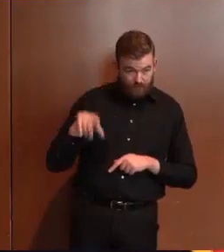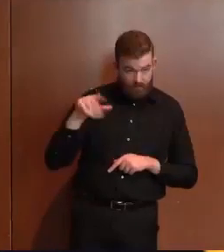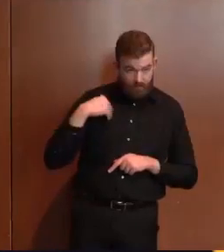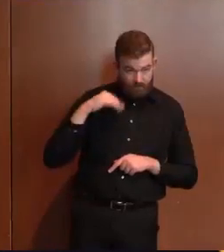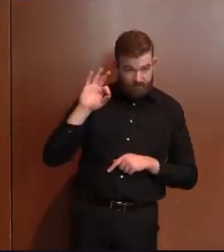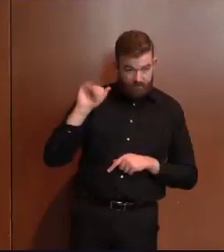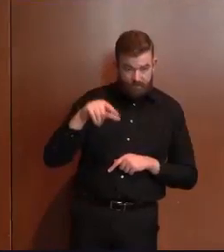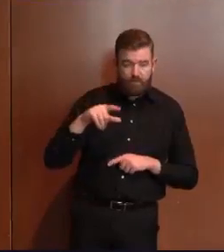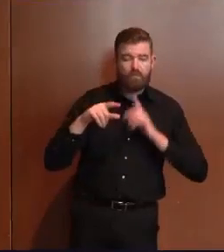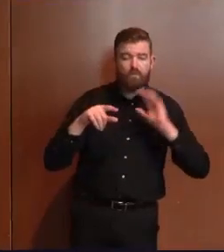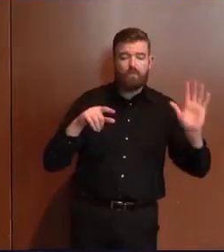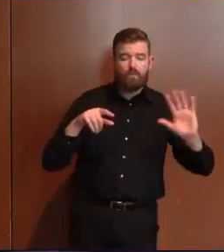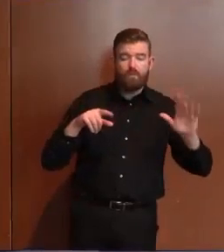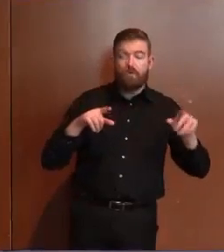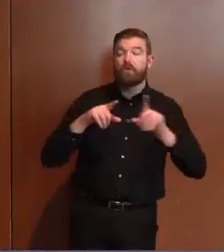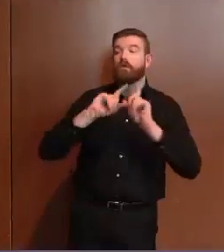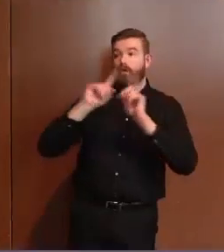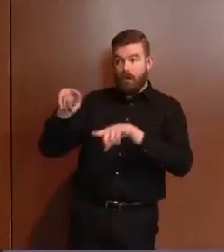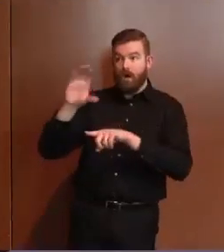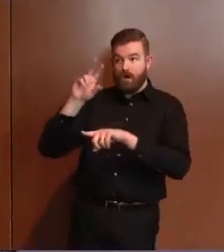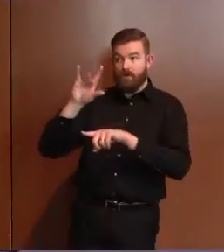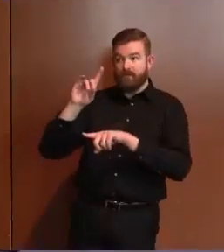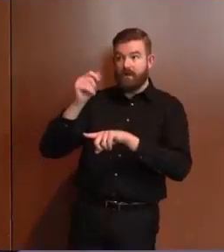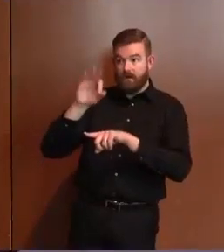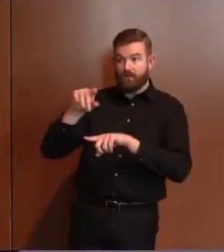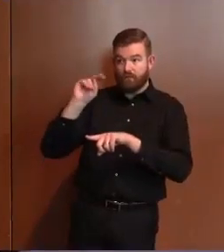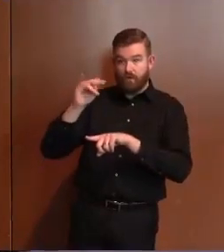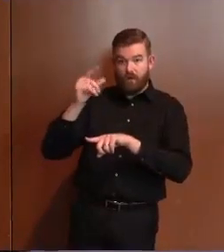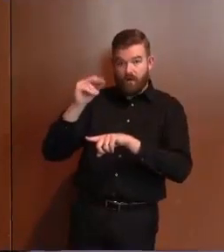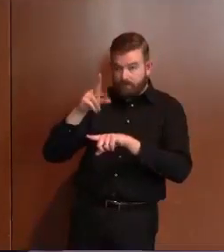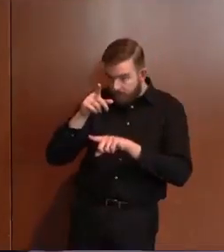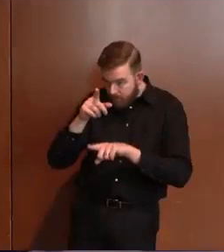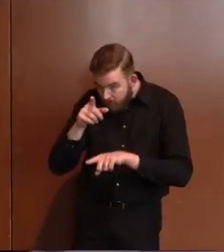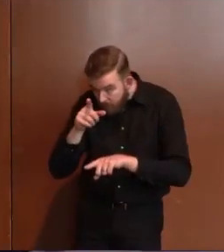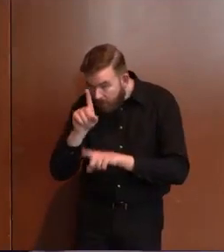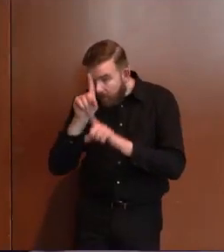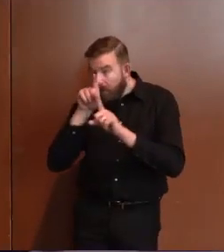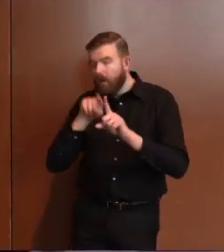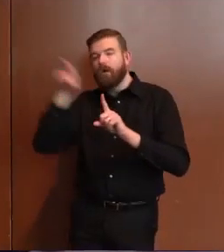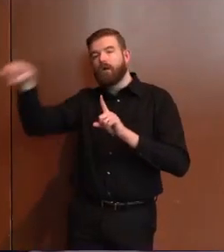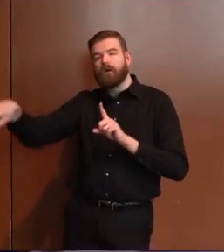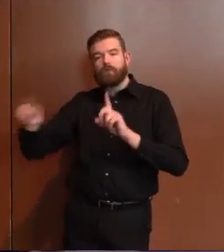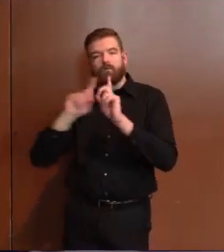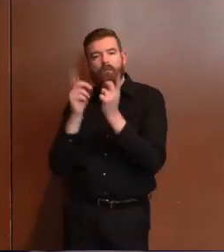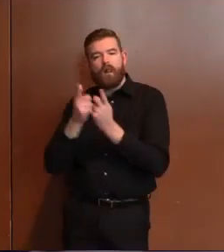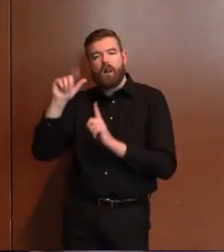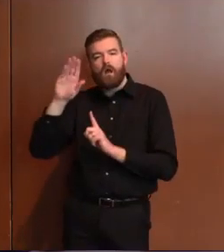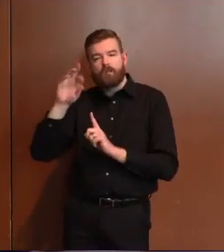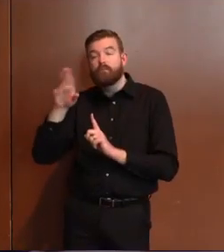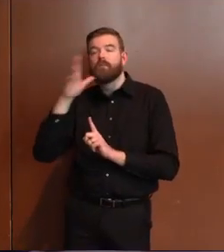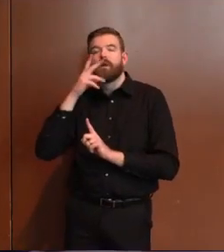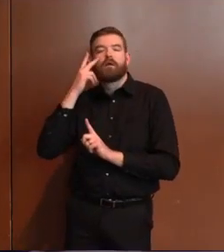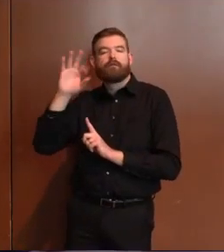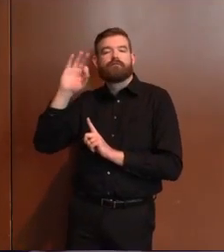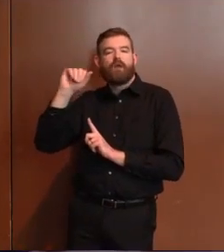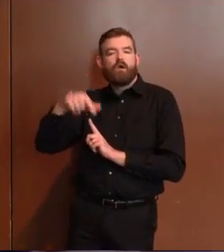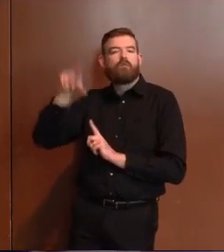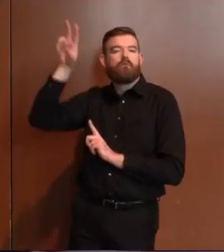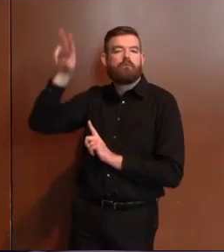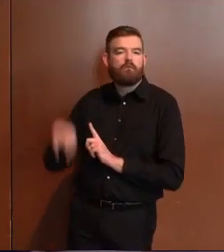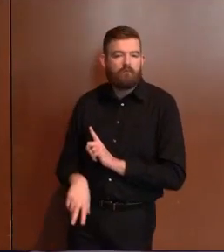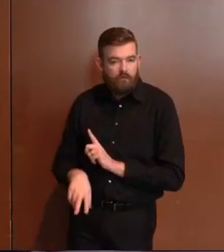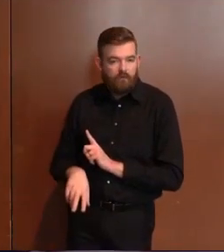And secondly, again, we need the federal help in a big way, right? So you've heard us say that. Individuals need it. Small businesses need it. New Jersey